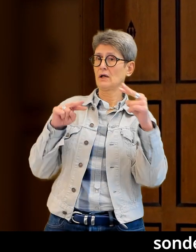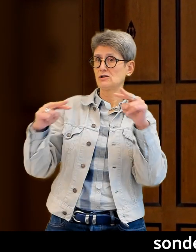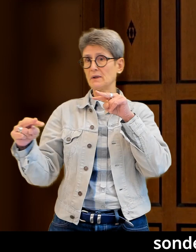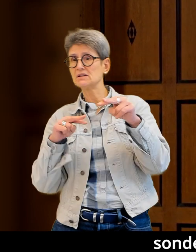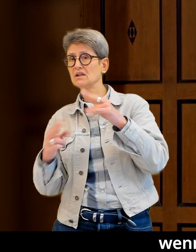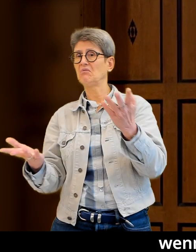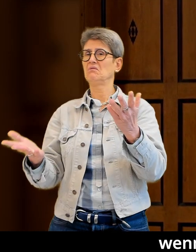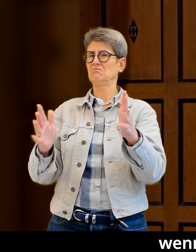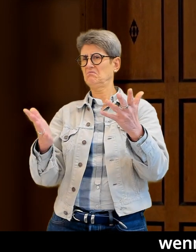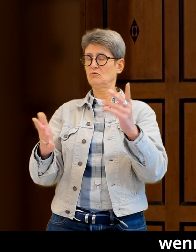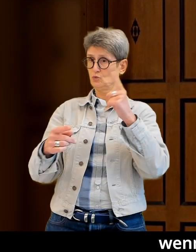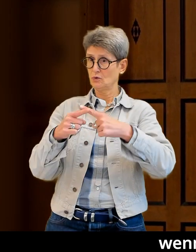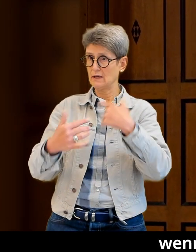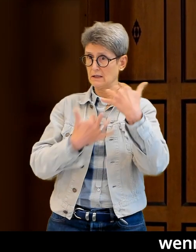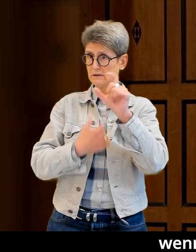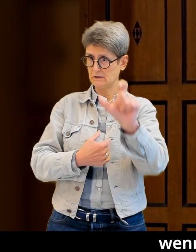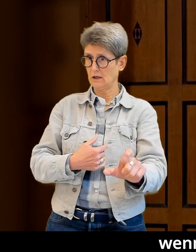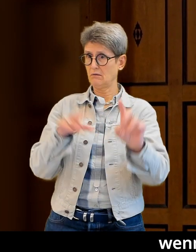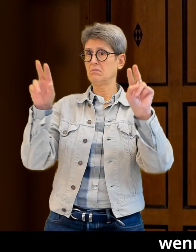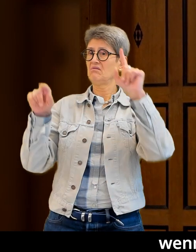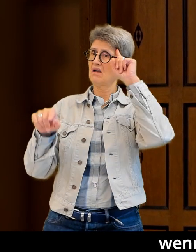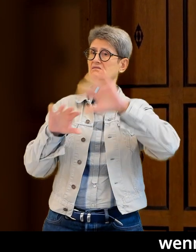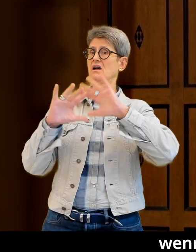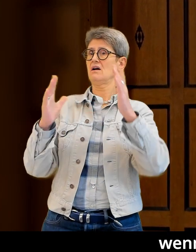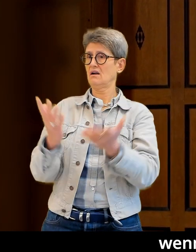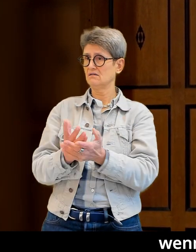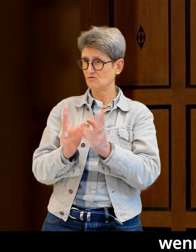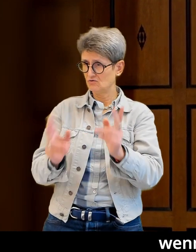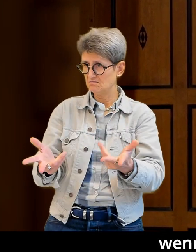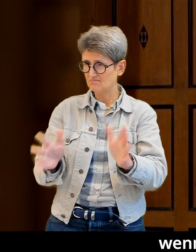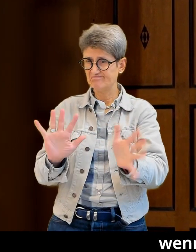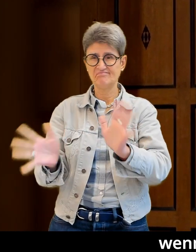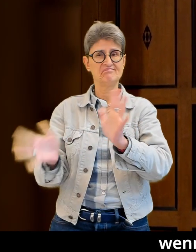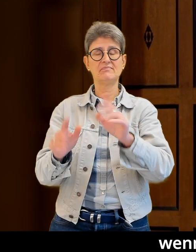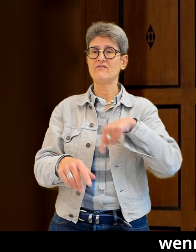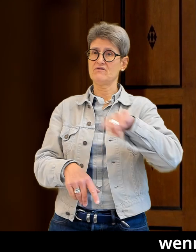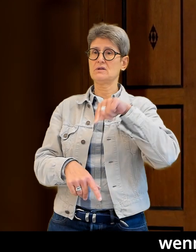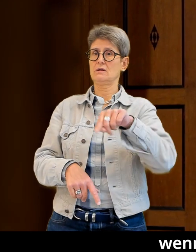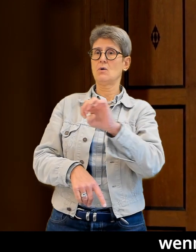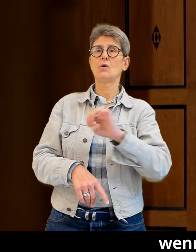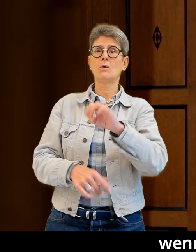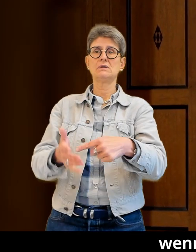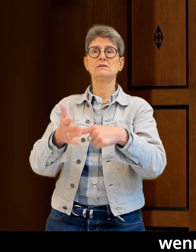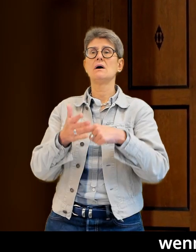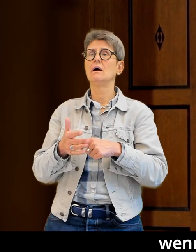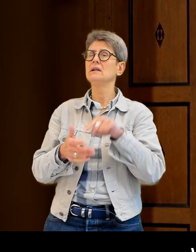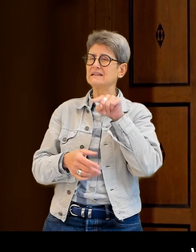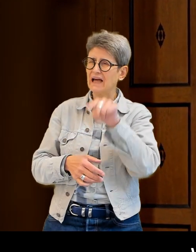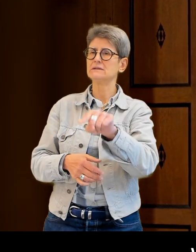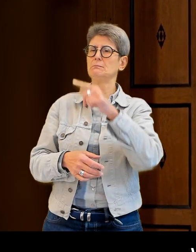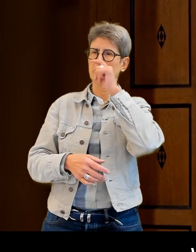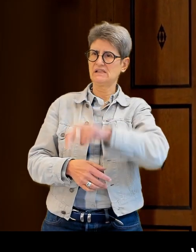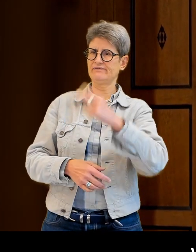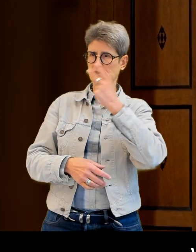be complete if it is told from the perspective of a supposedly omniscient narrator. We